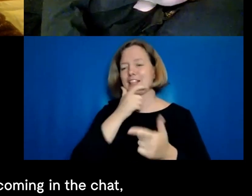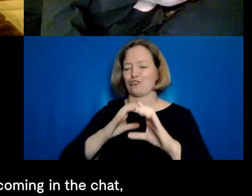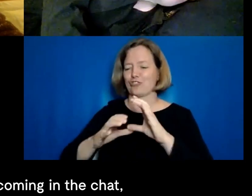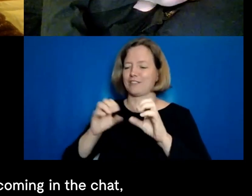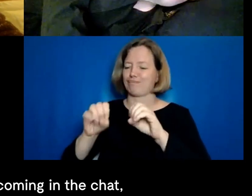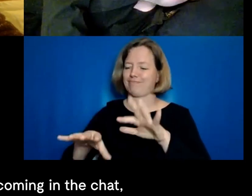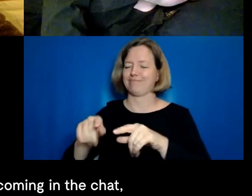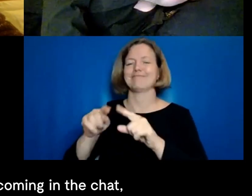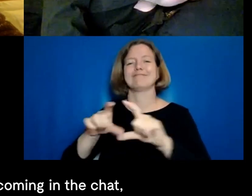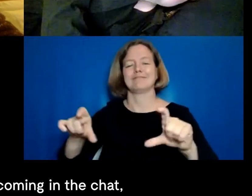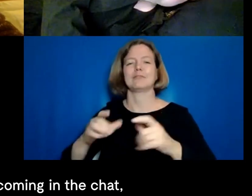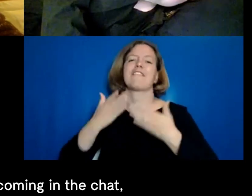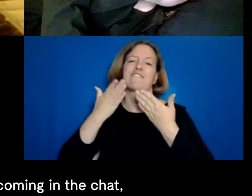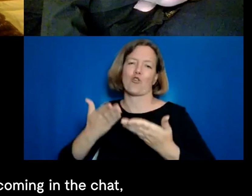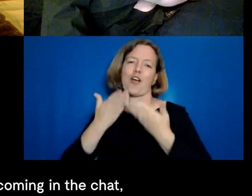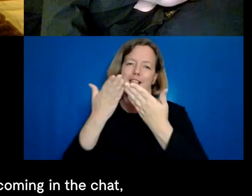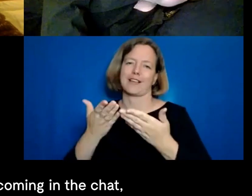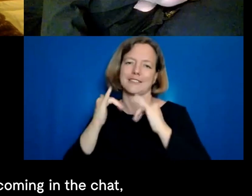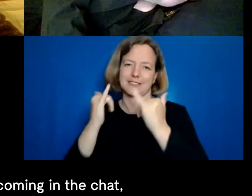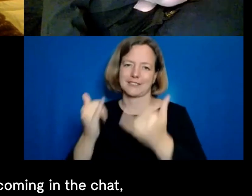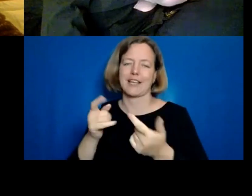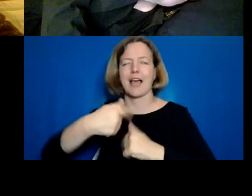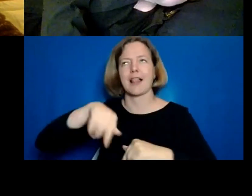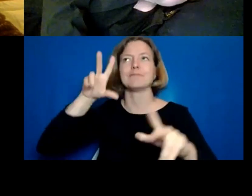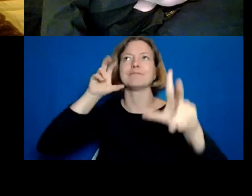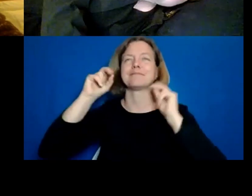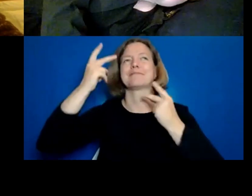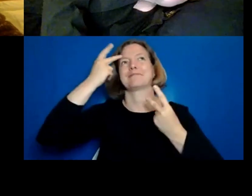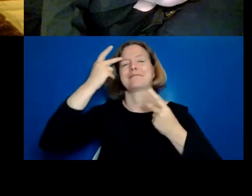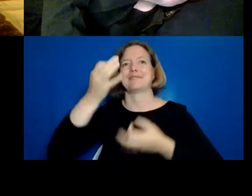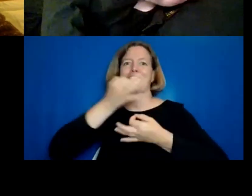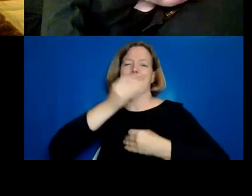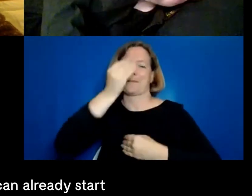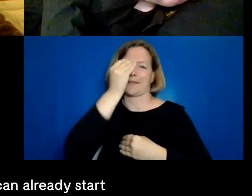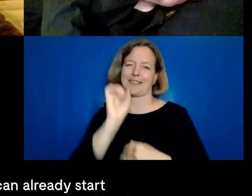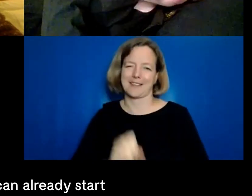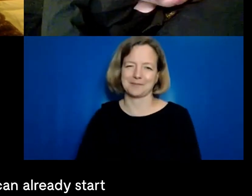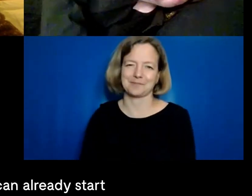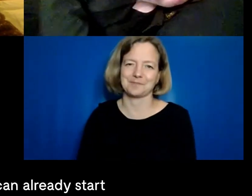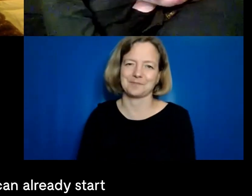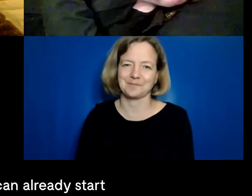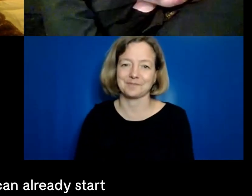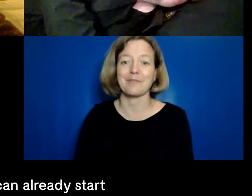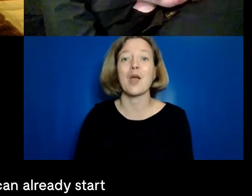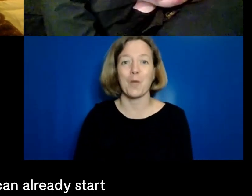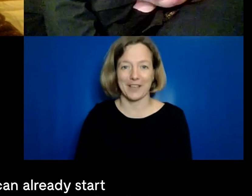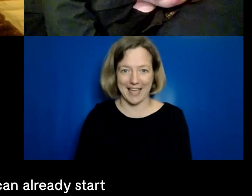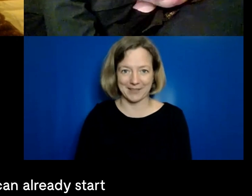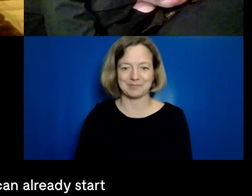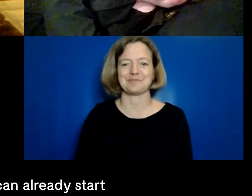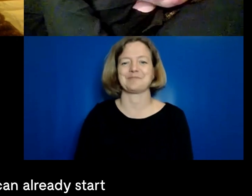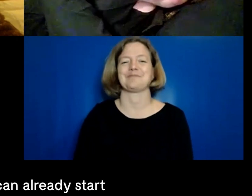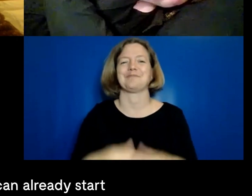everyone can hear them. So you can already